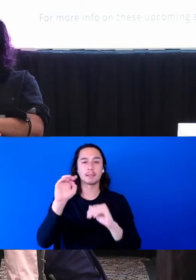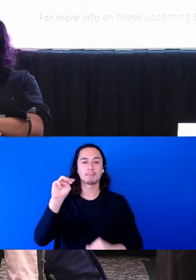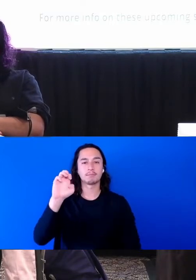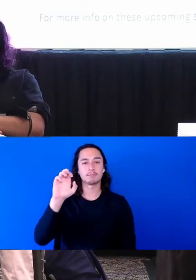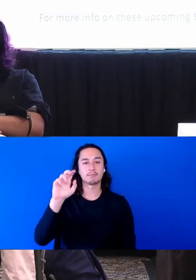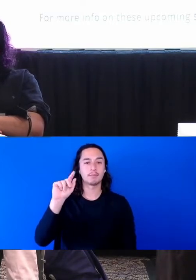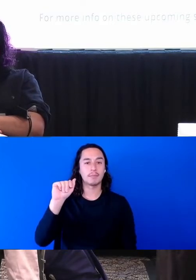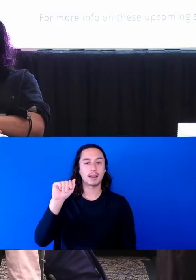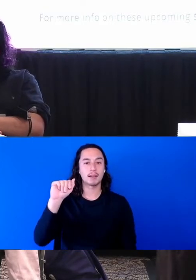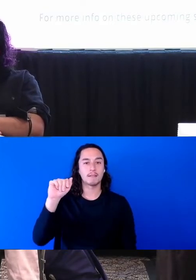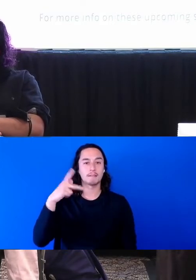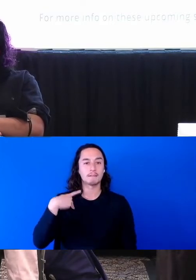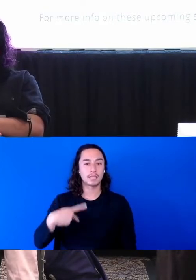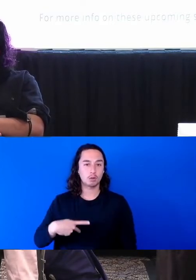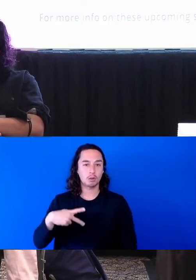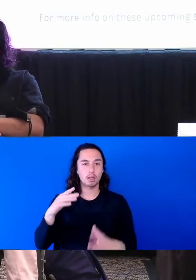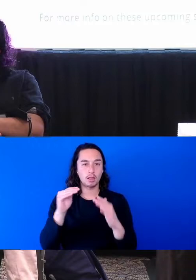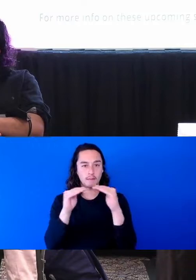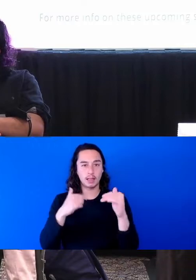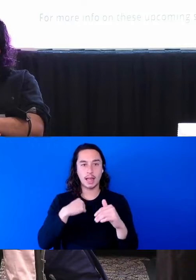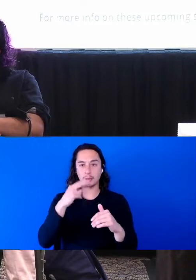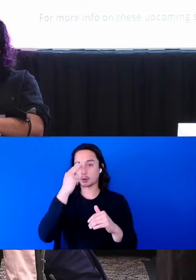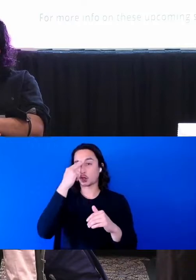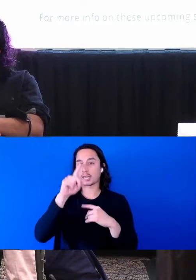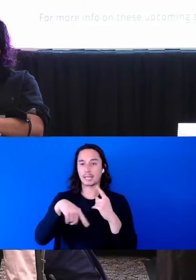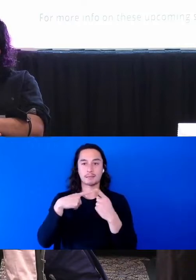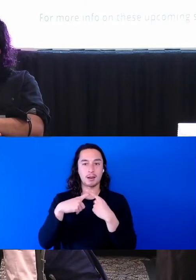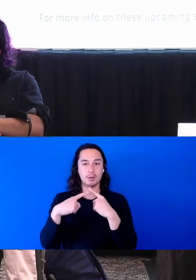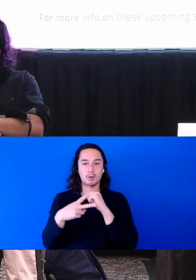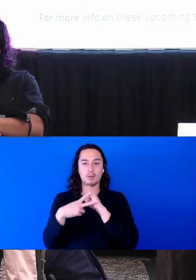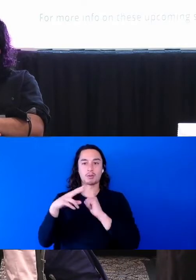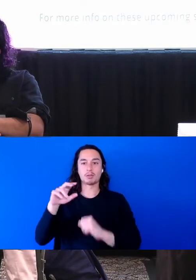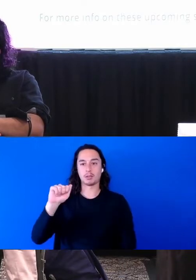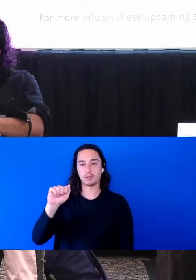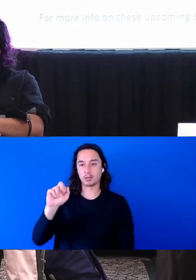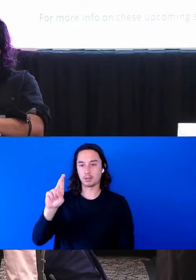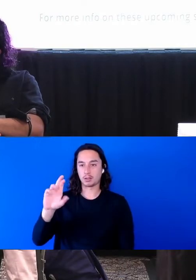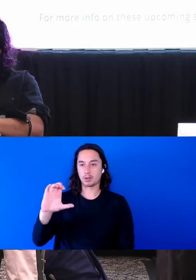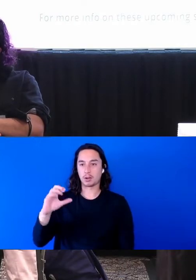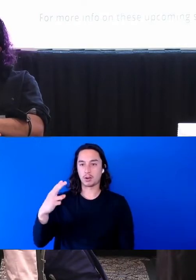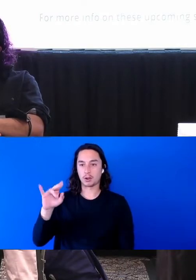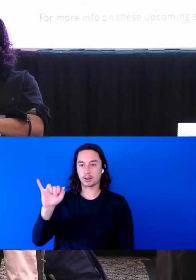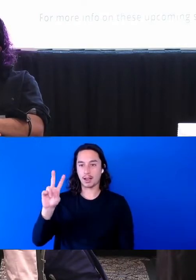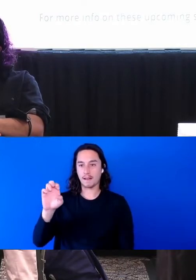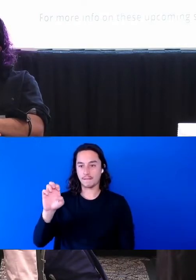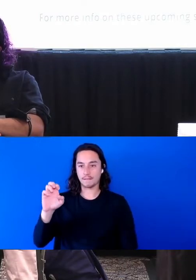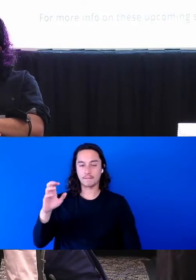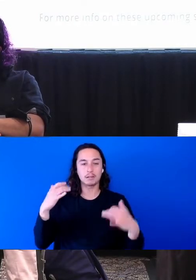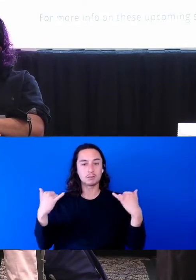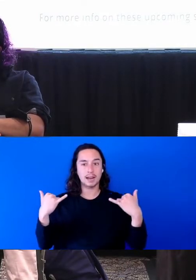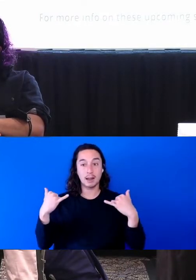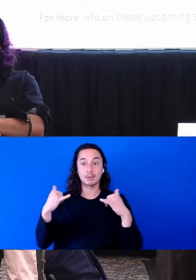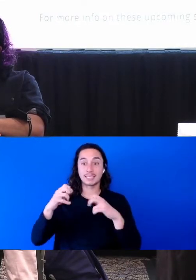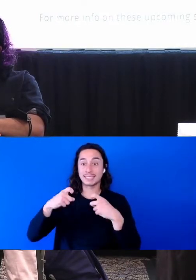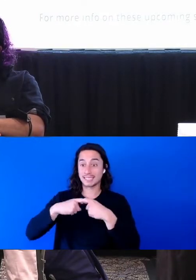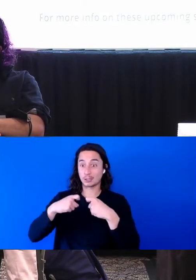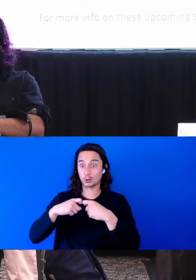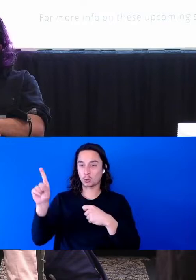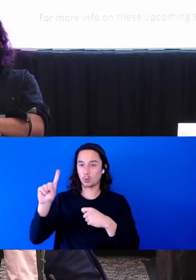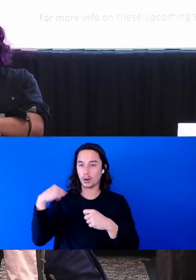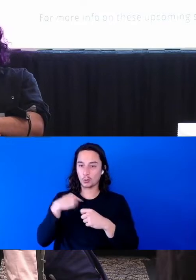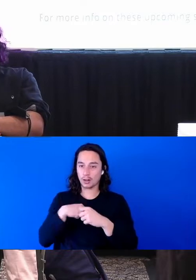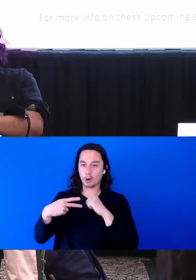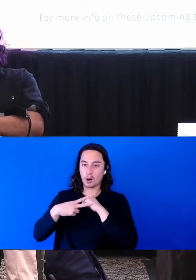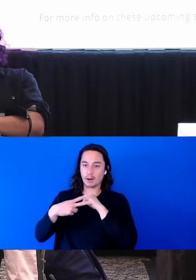if I'm just like so nerdy about archives, and I think that like right now the digital is where we're archiving, and like what are we gonna do with all